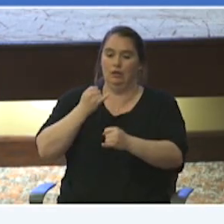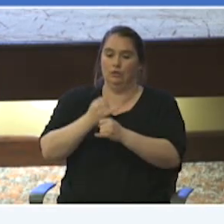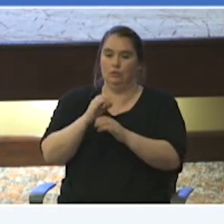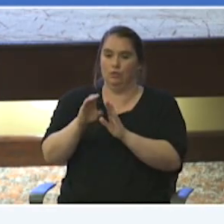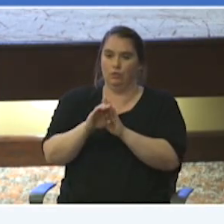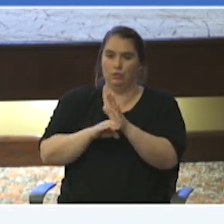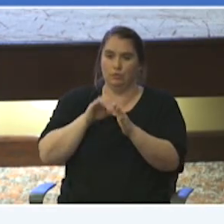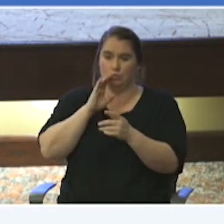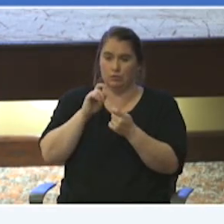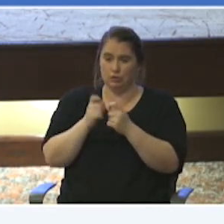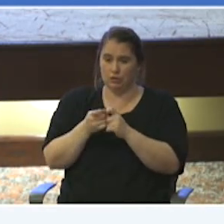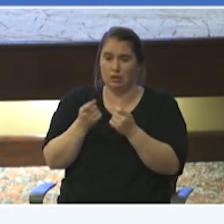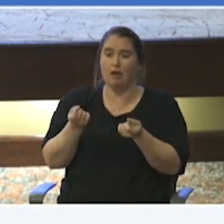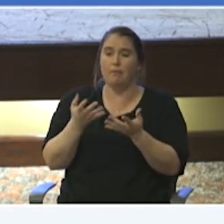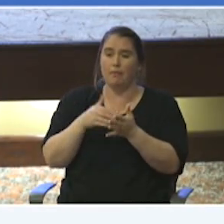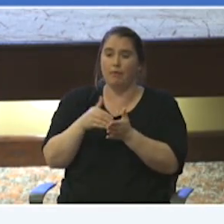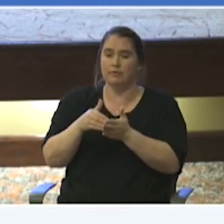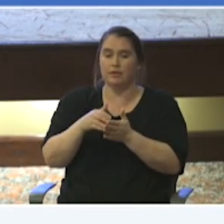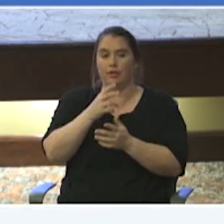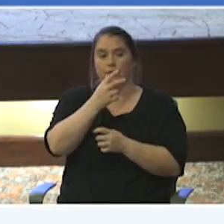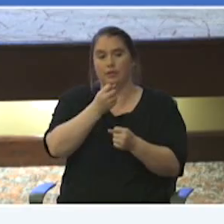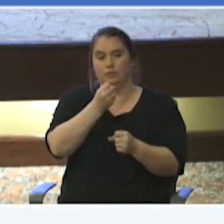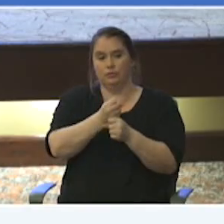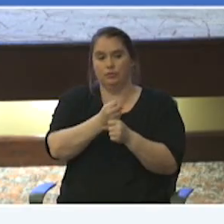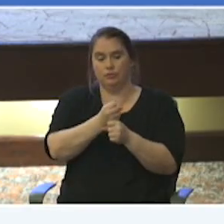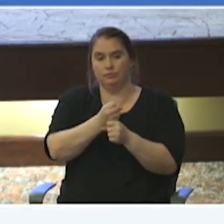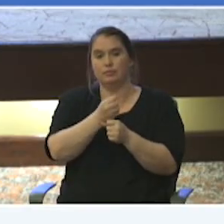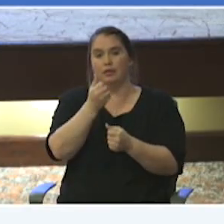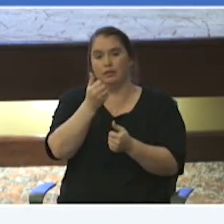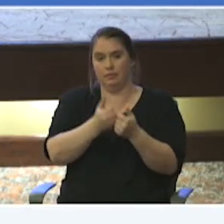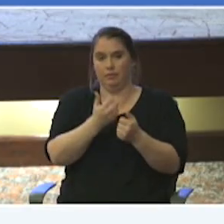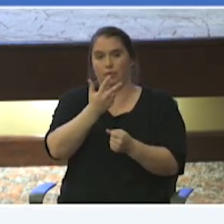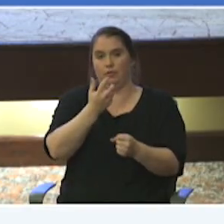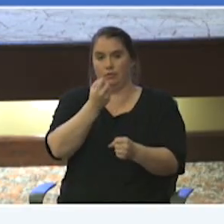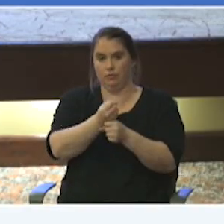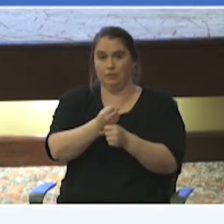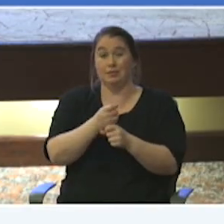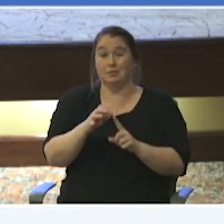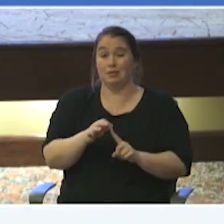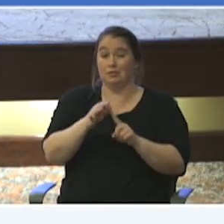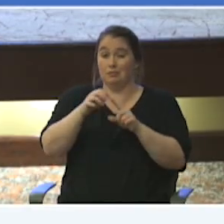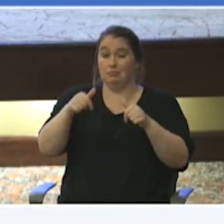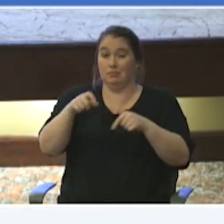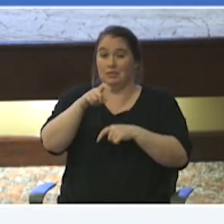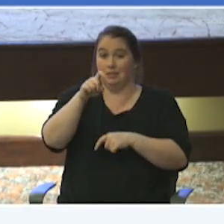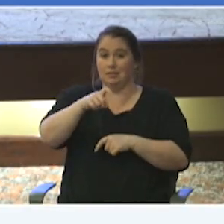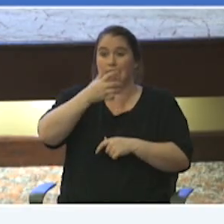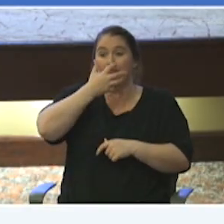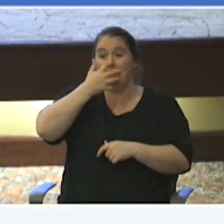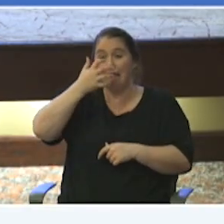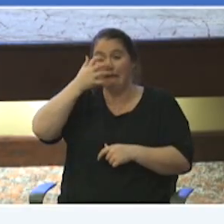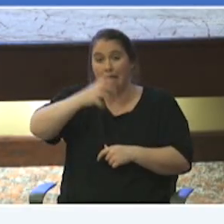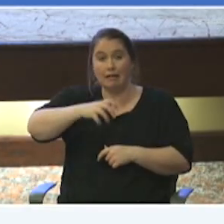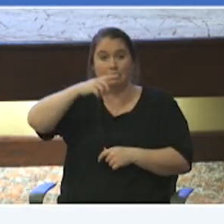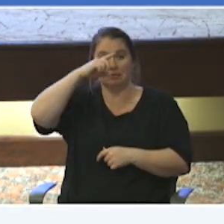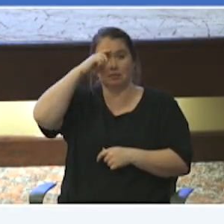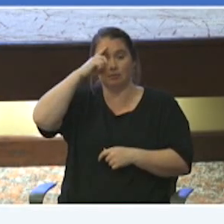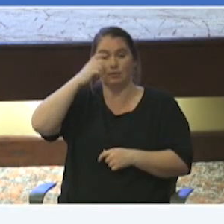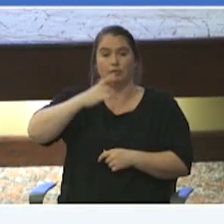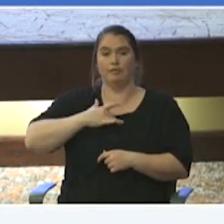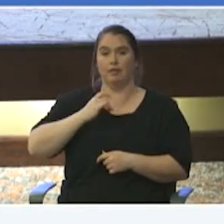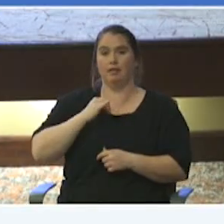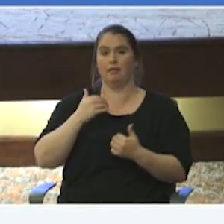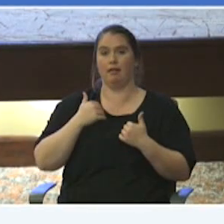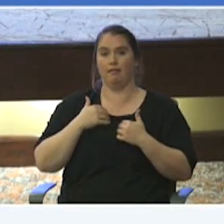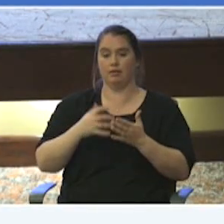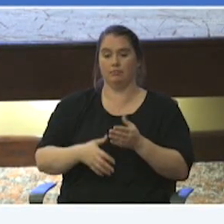changed? Every 3 years. Every 3 years, okay. Yeah. And especially in Texas with our hot summers, we felt like having a cooling